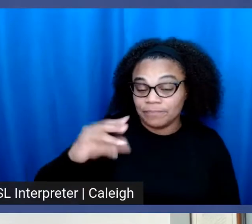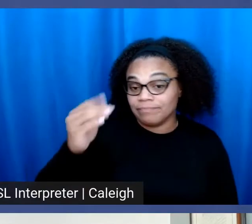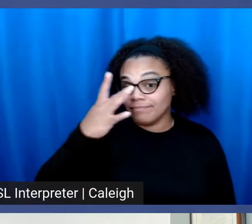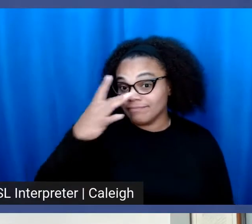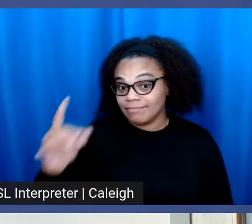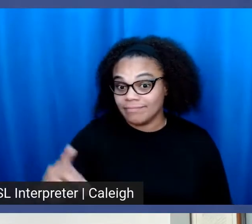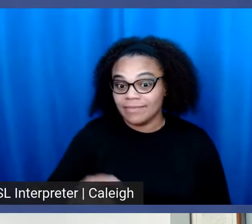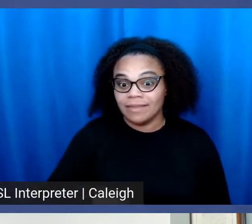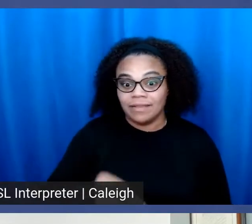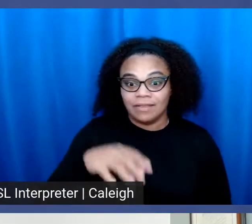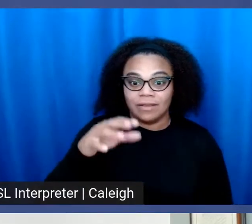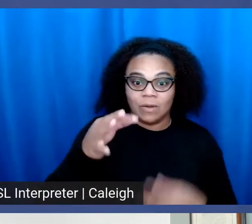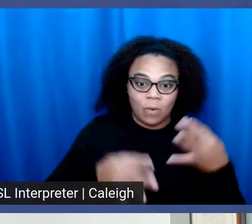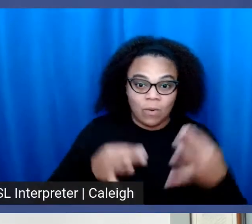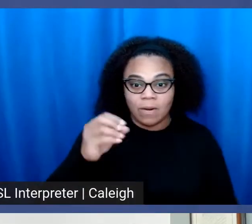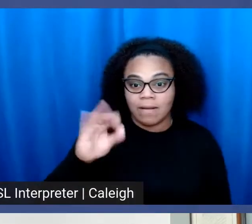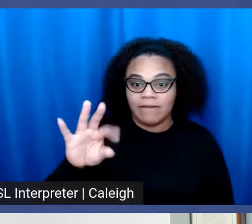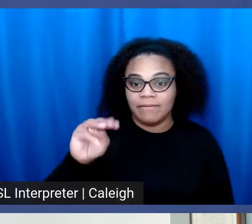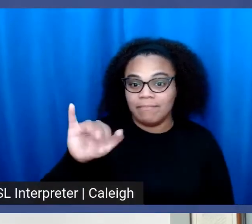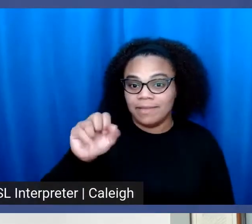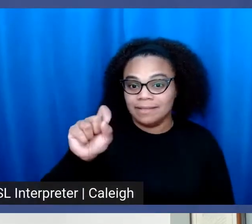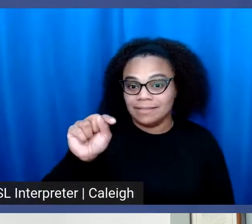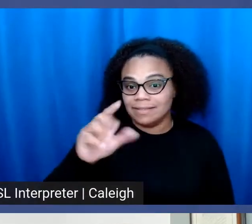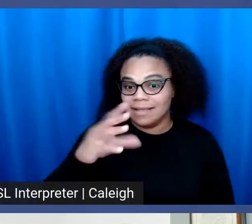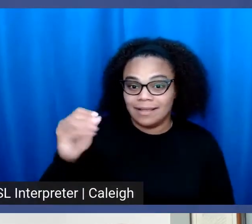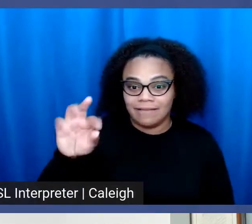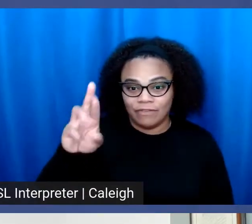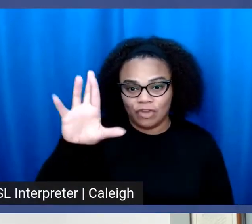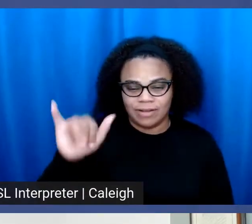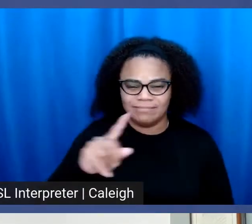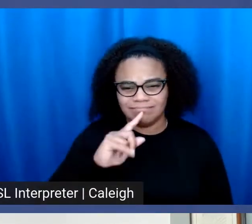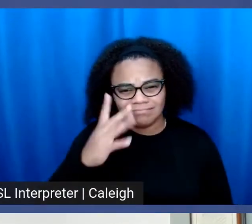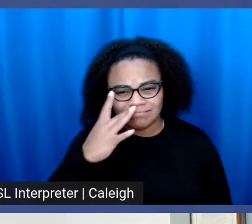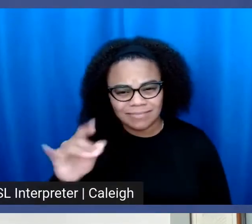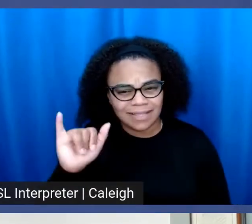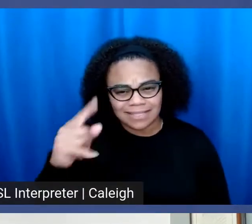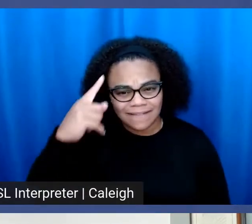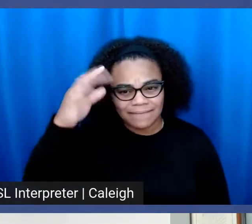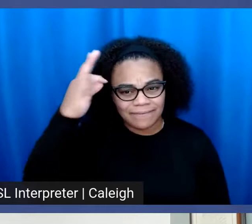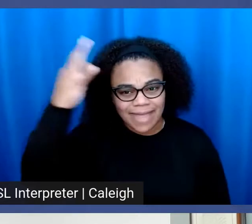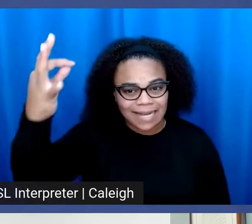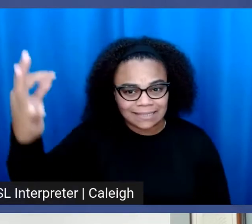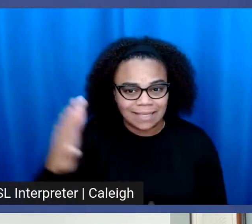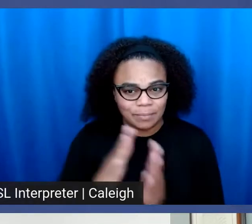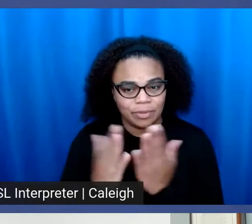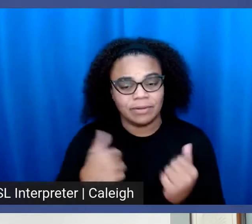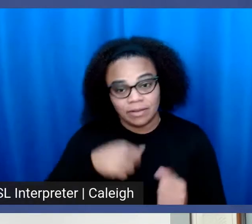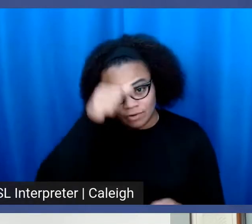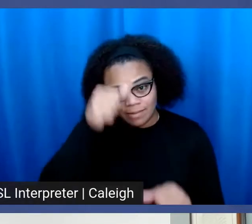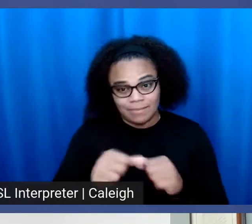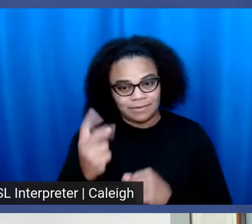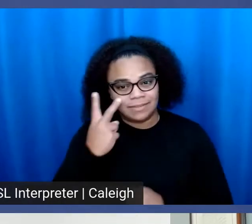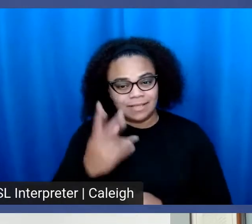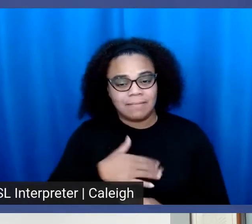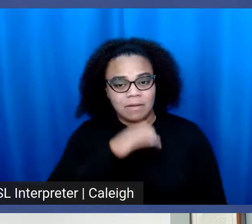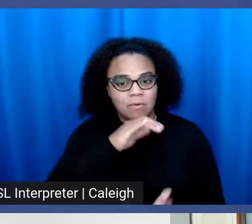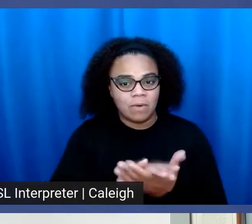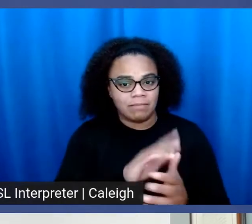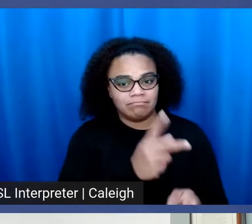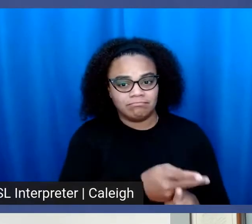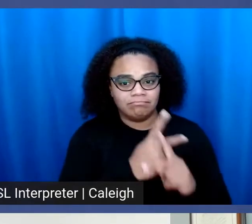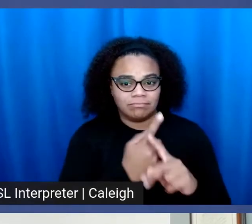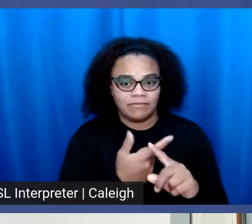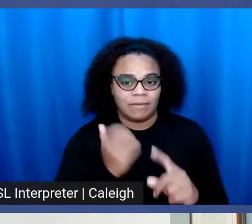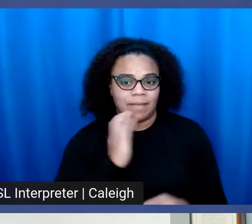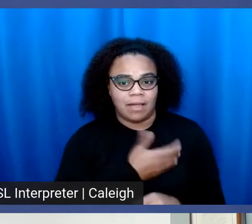Fury, which is just a general kind of fantasy book. I remember I've seen my wife check it out from our local library, and I